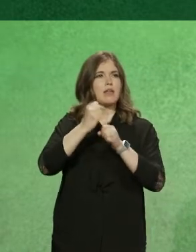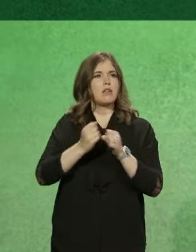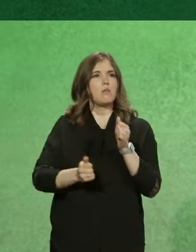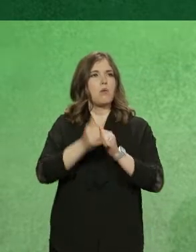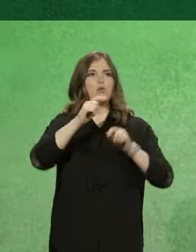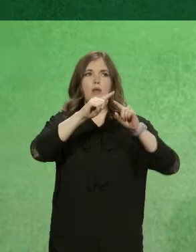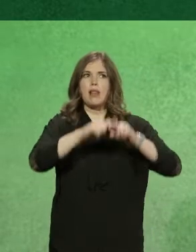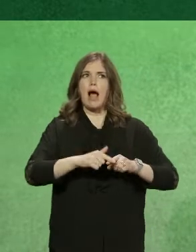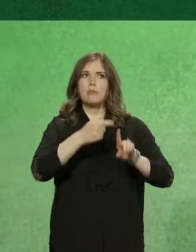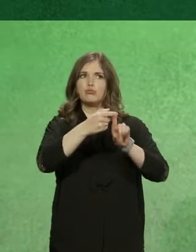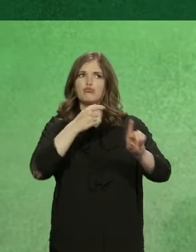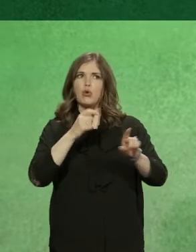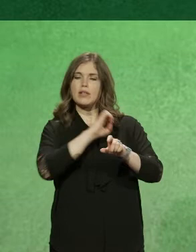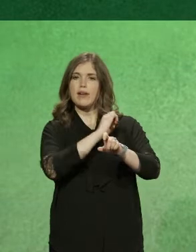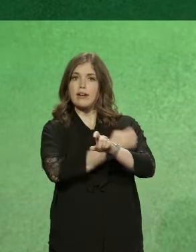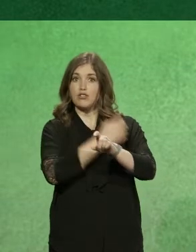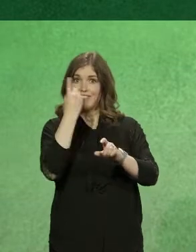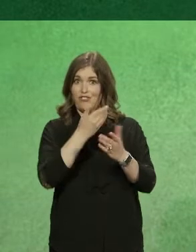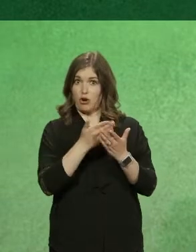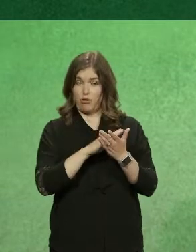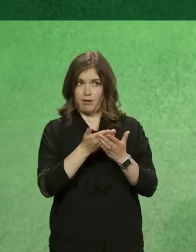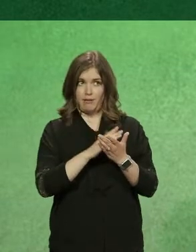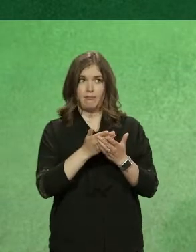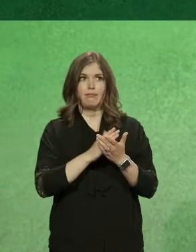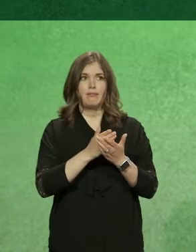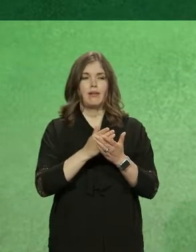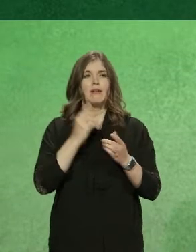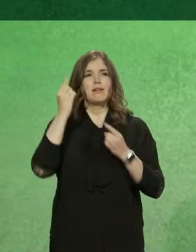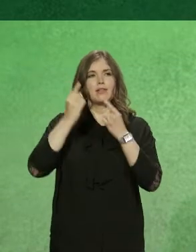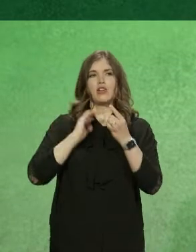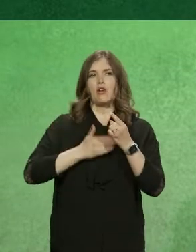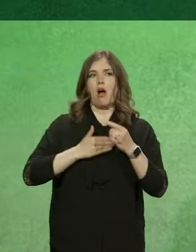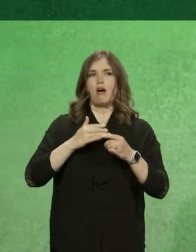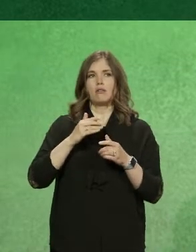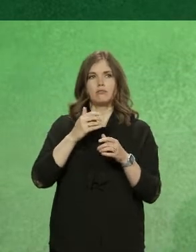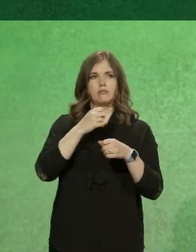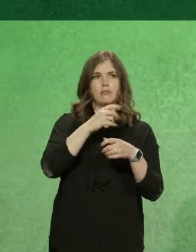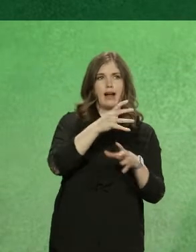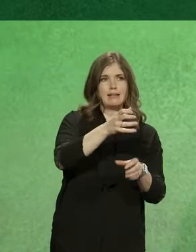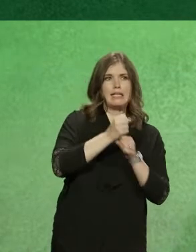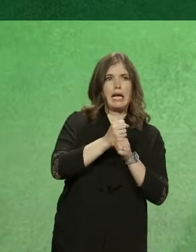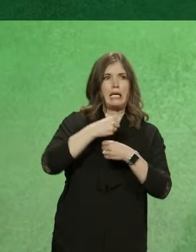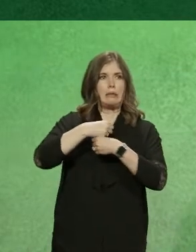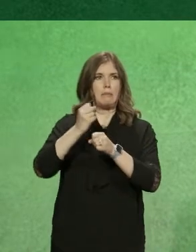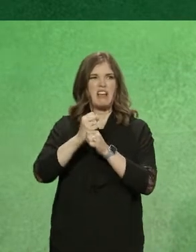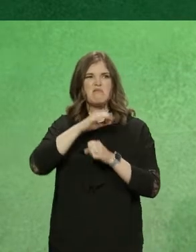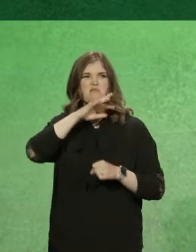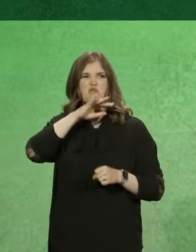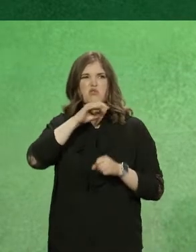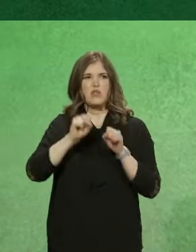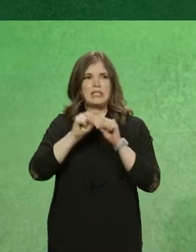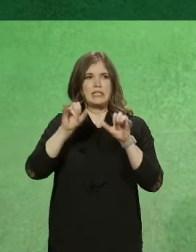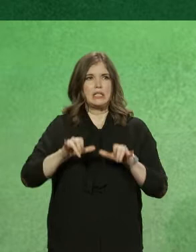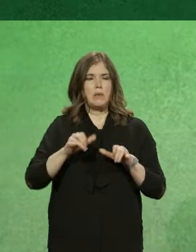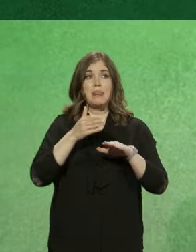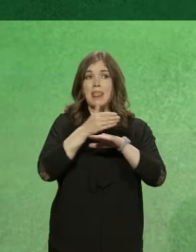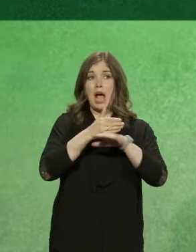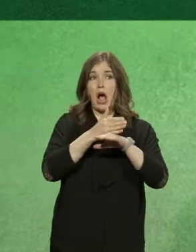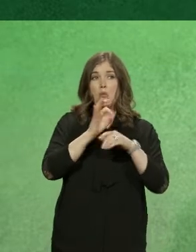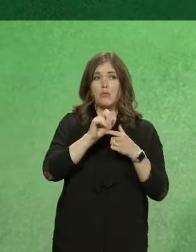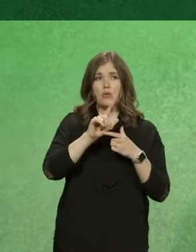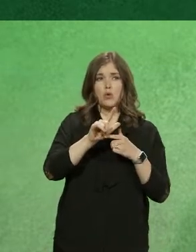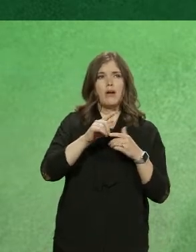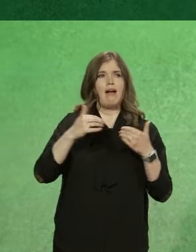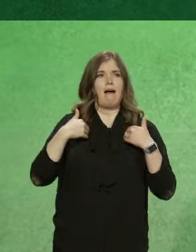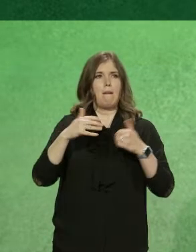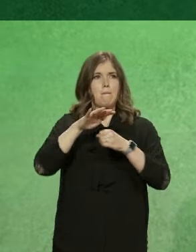cooking. Considering our take-make pollute system, wood fuel imposes pressure on the country's forest